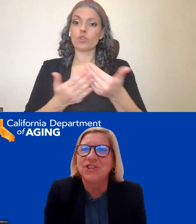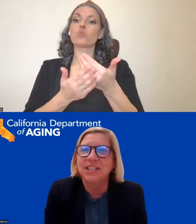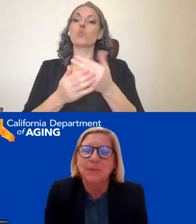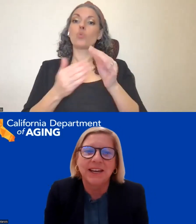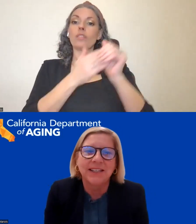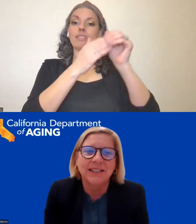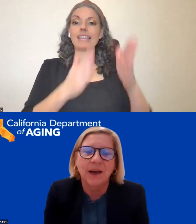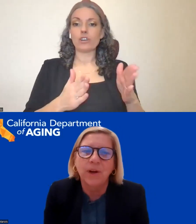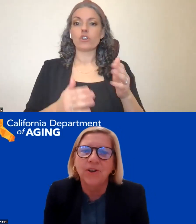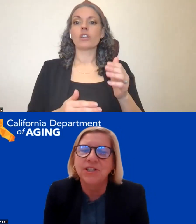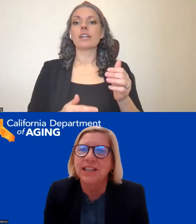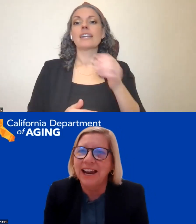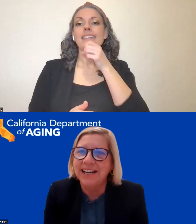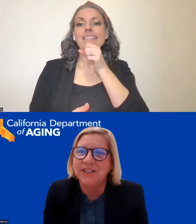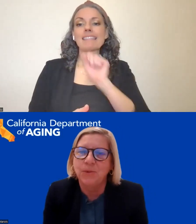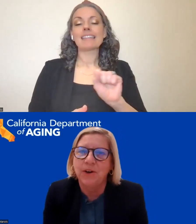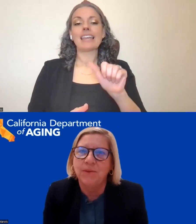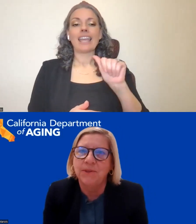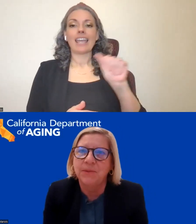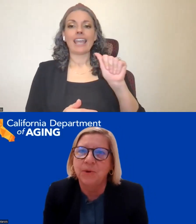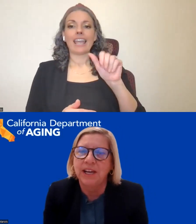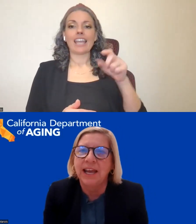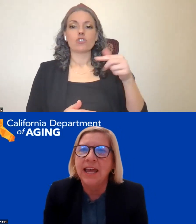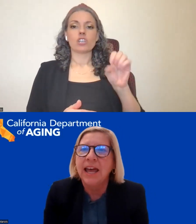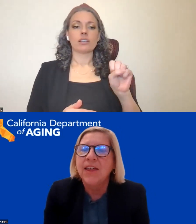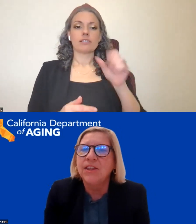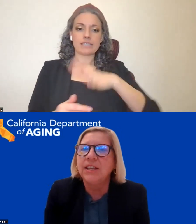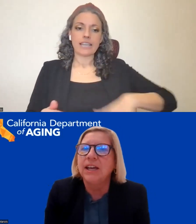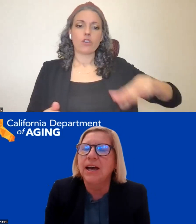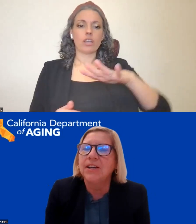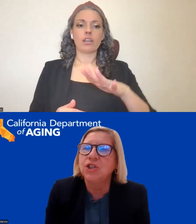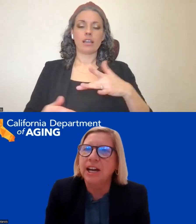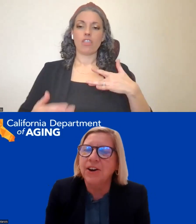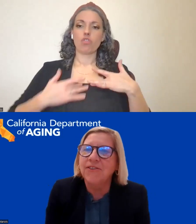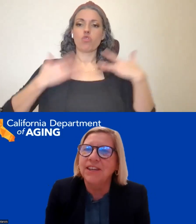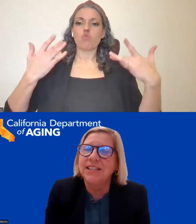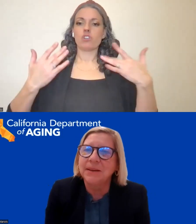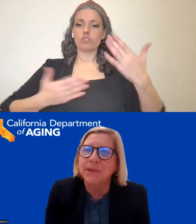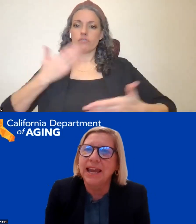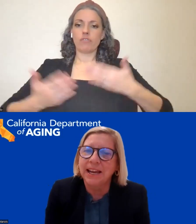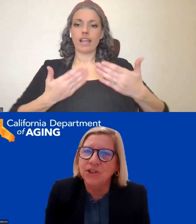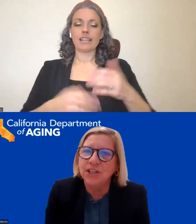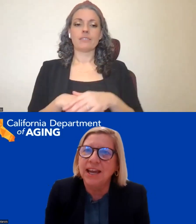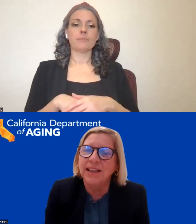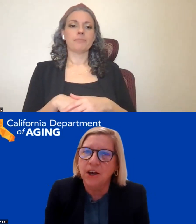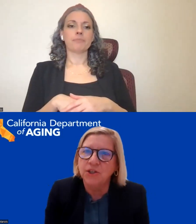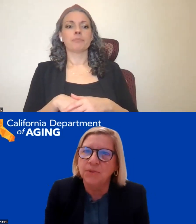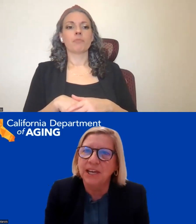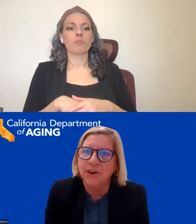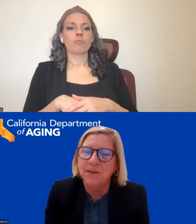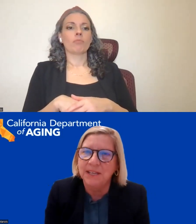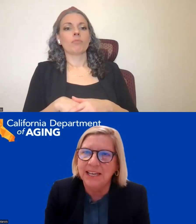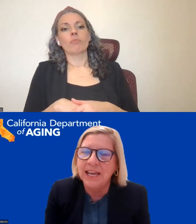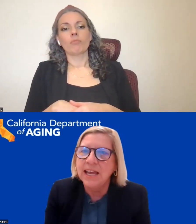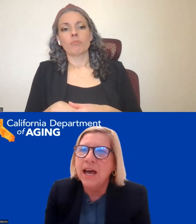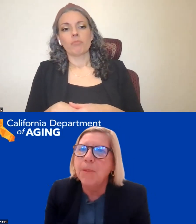the aging space. We are delighted to welcome this morning the chair of the Assembly Aging and Long-Term